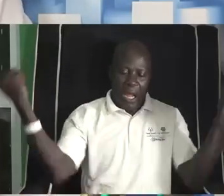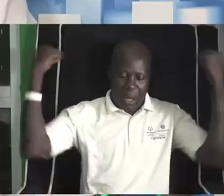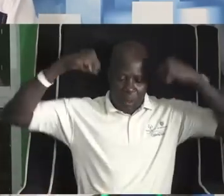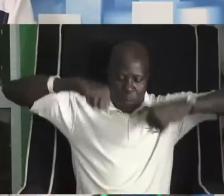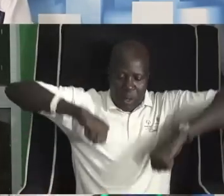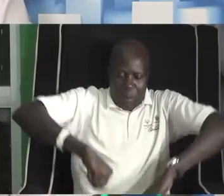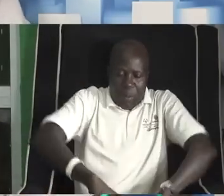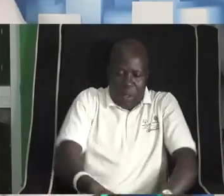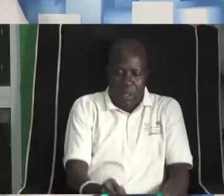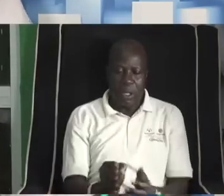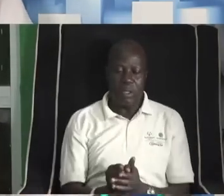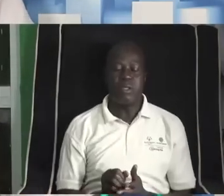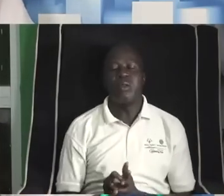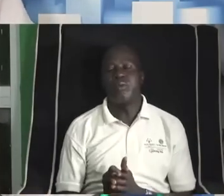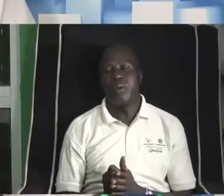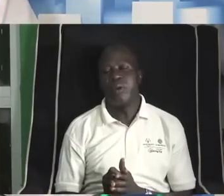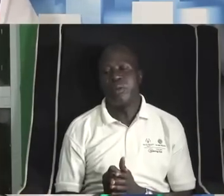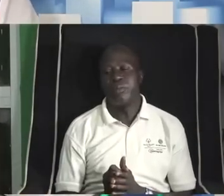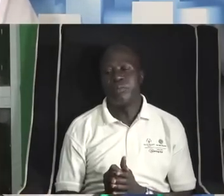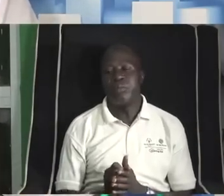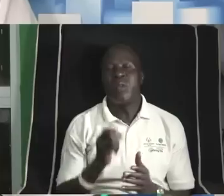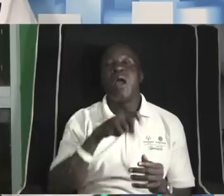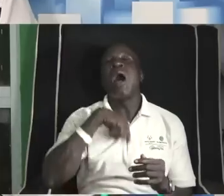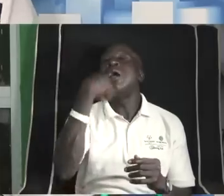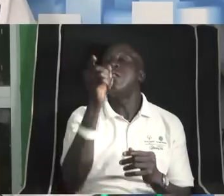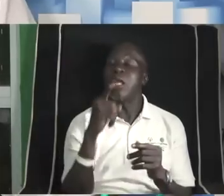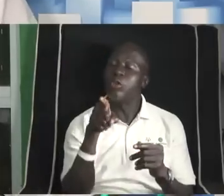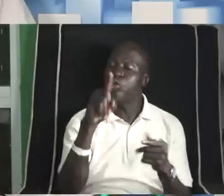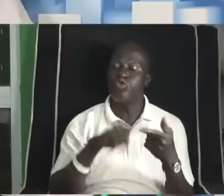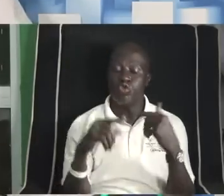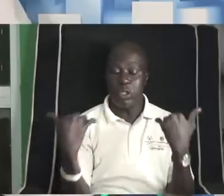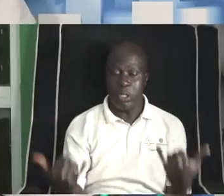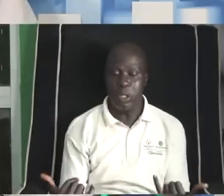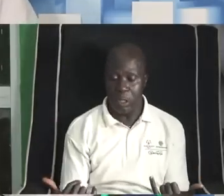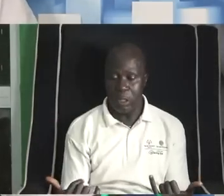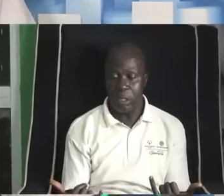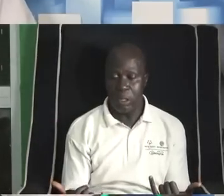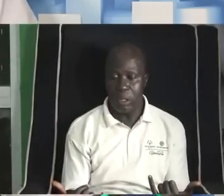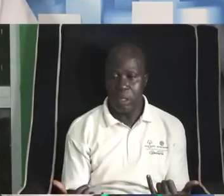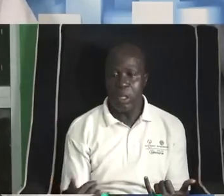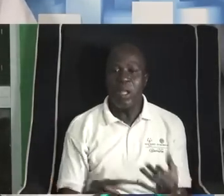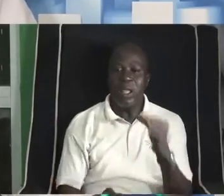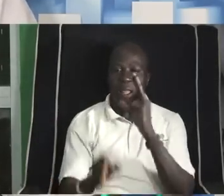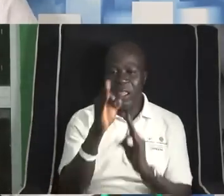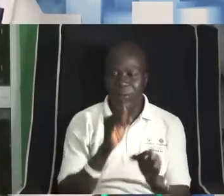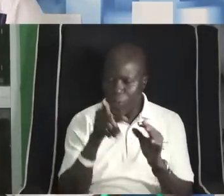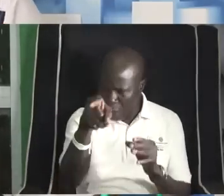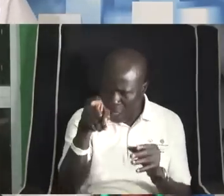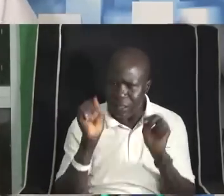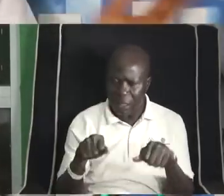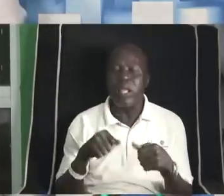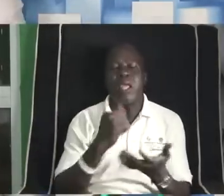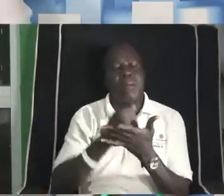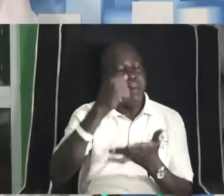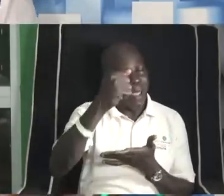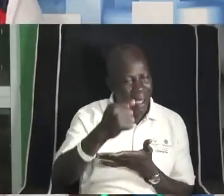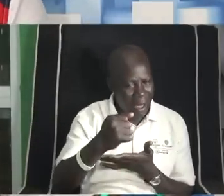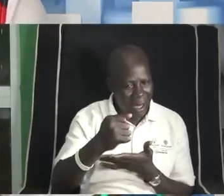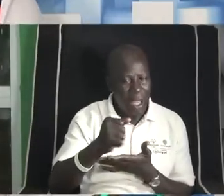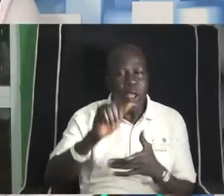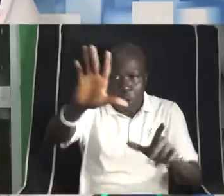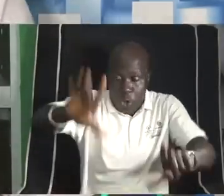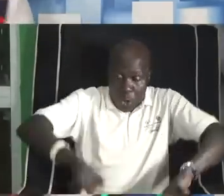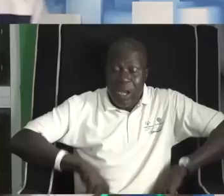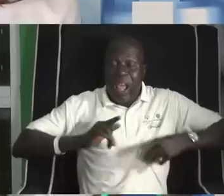And now where his garment has passed. I declare to you today that you that can say